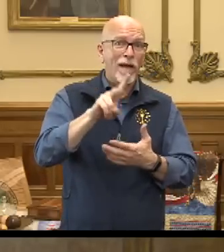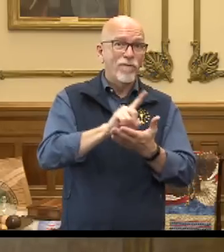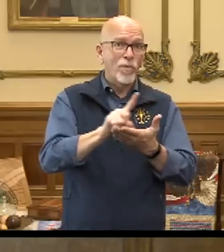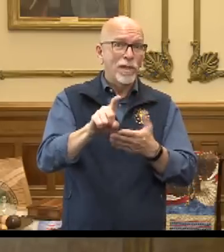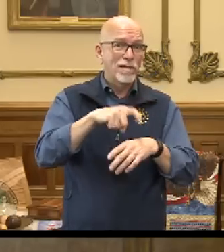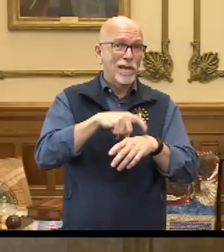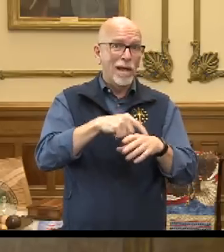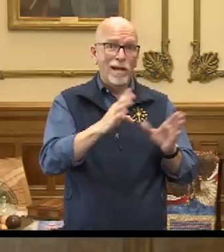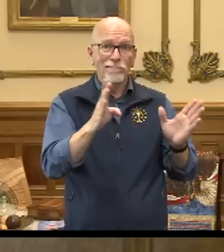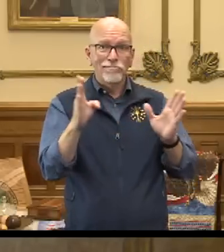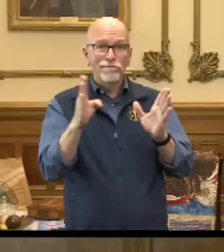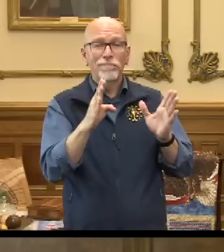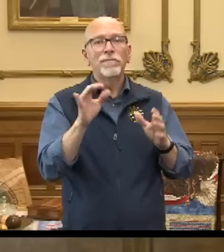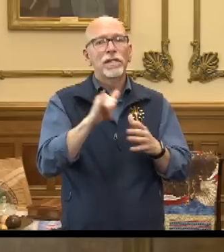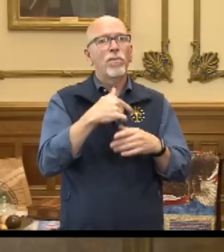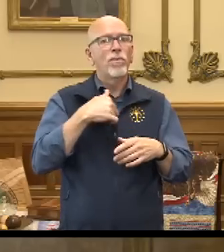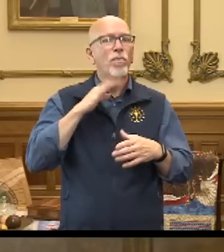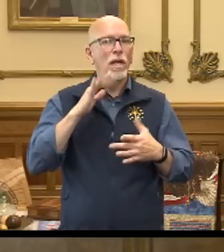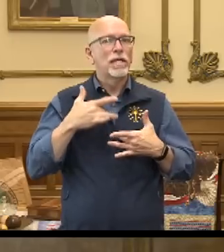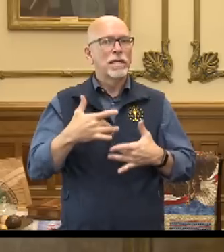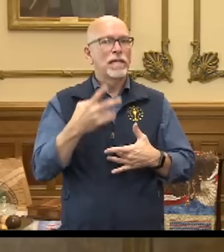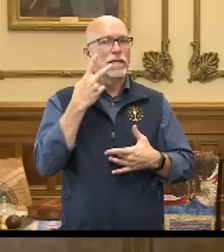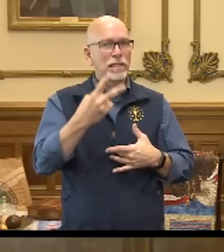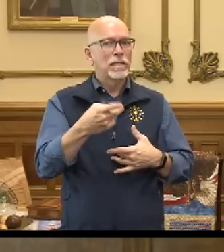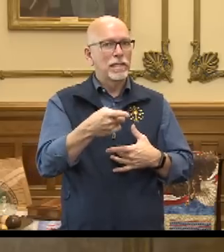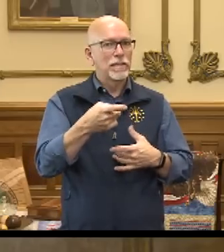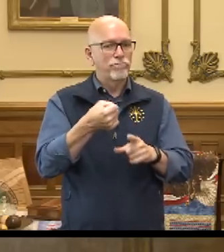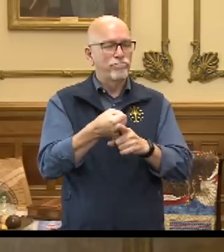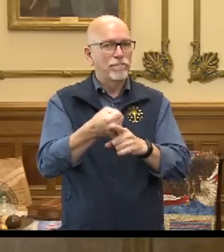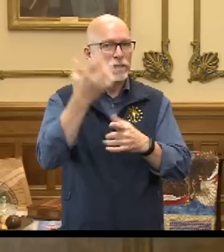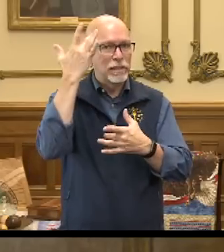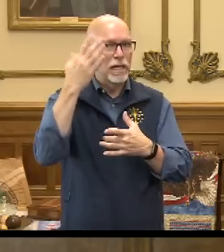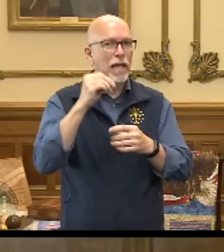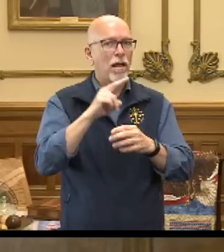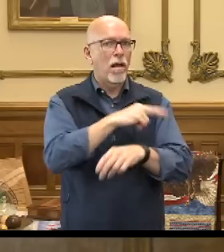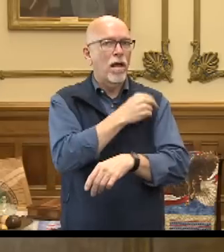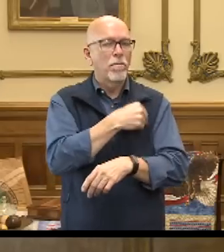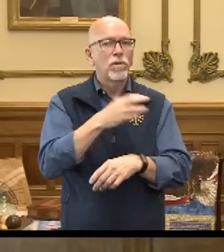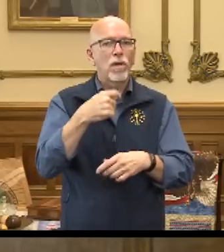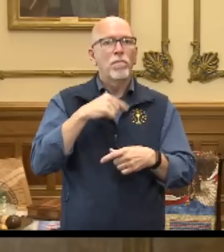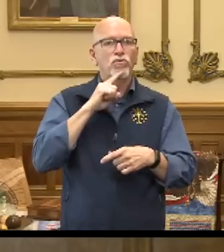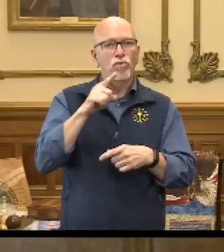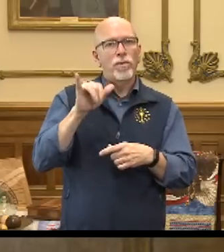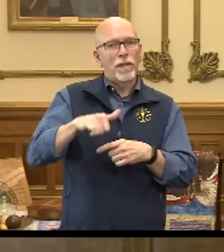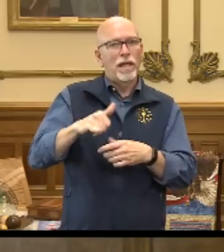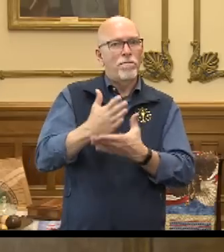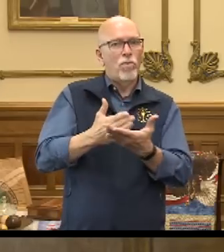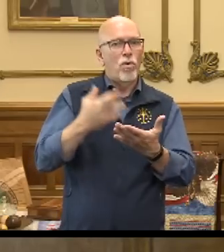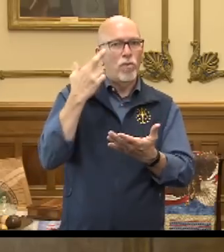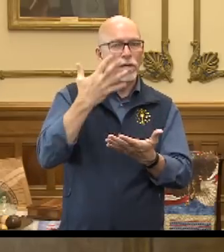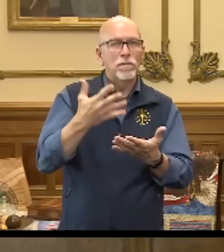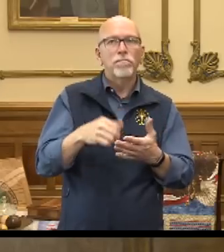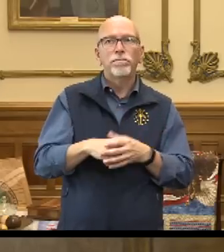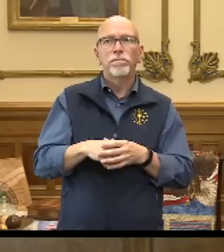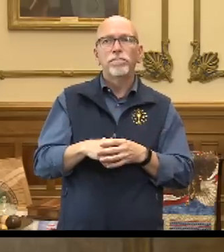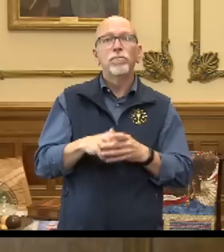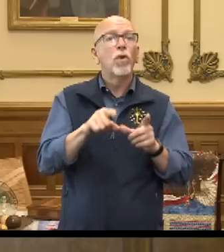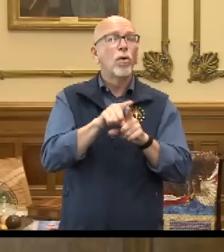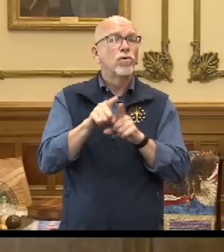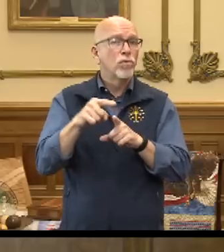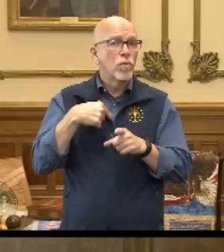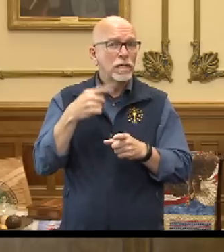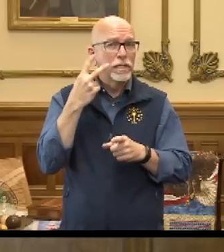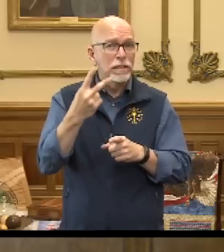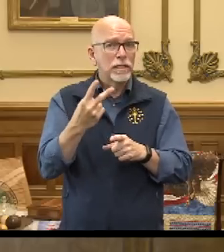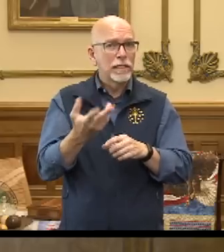of time, this is when we would tend to see them get sick and end up in the hospital, so I'm sure that's contributing. We also are seeing